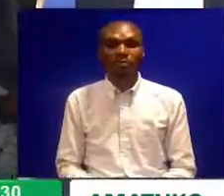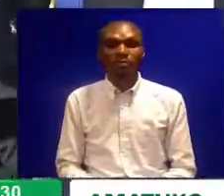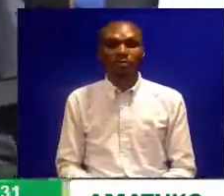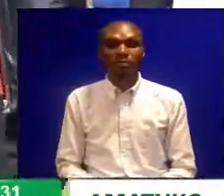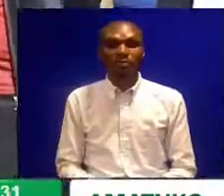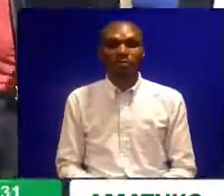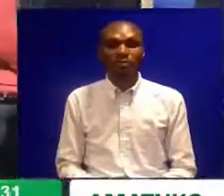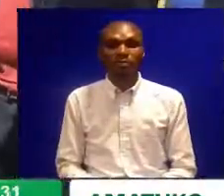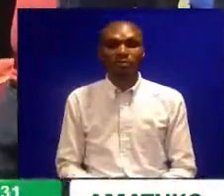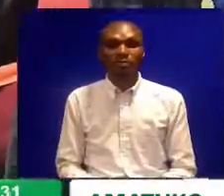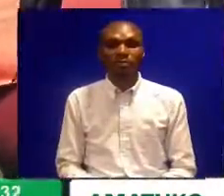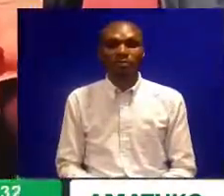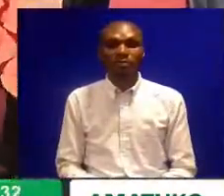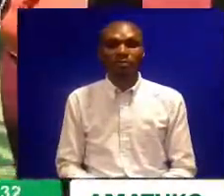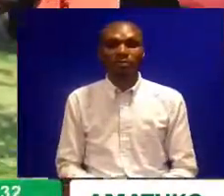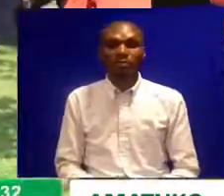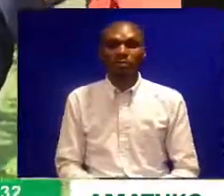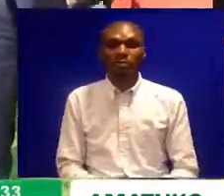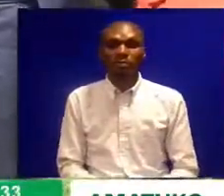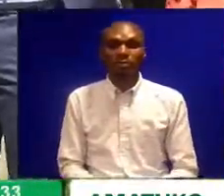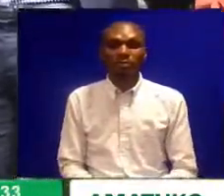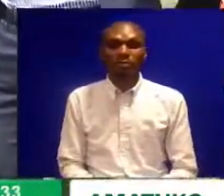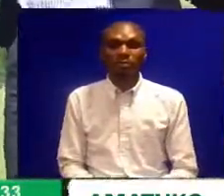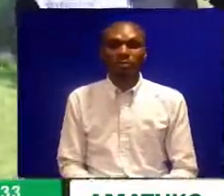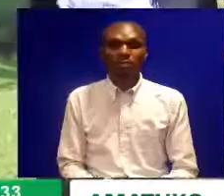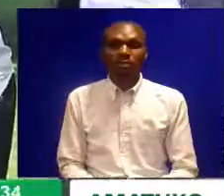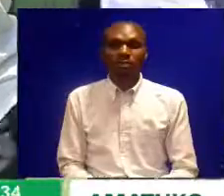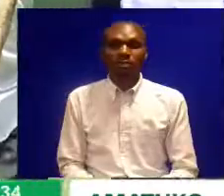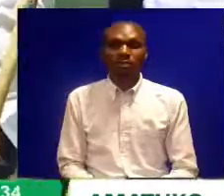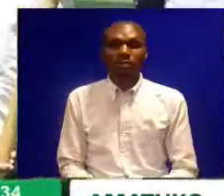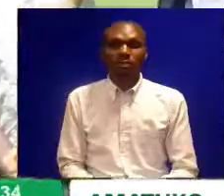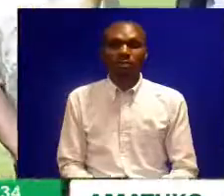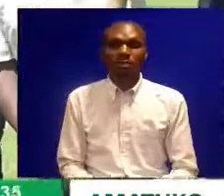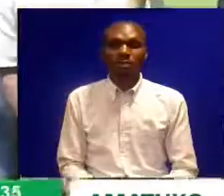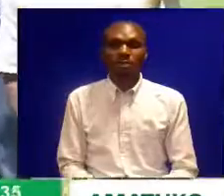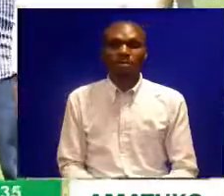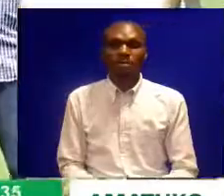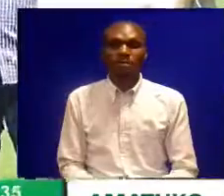forever. Kuripoteri Ndizi TV. Elietariane. Ndemo.